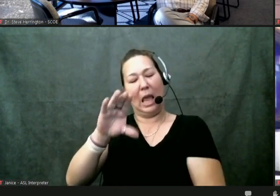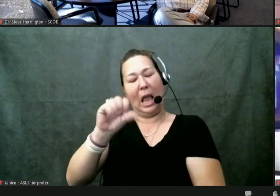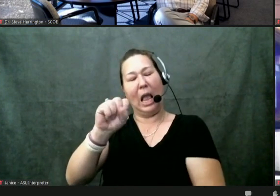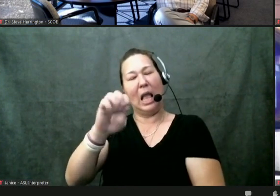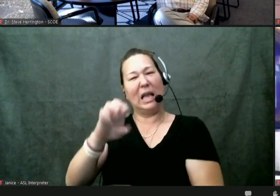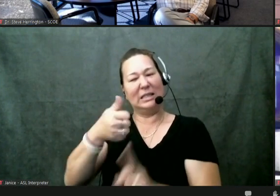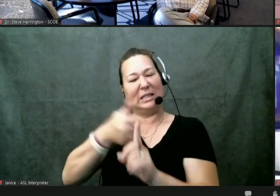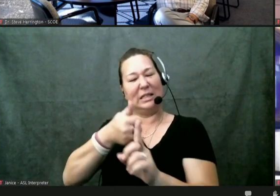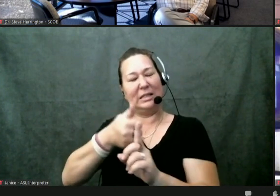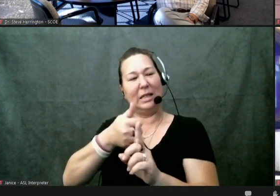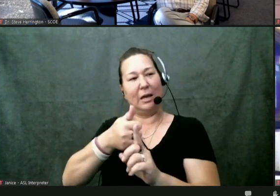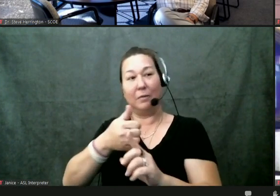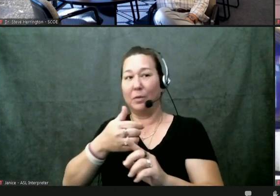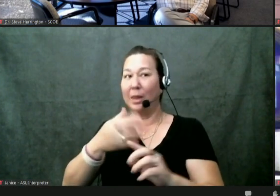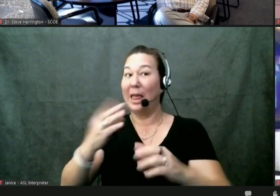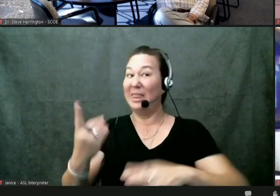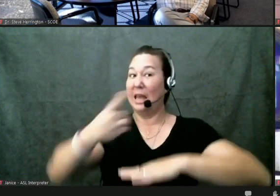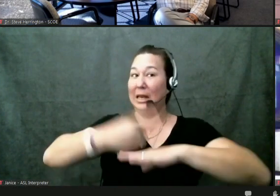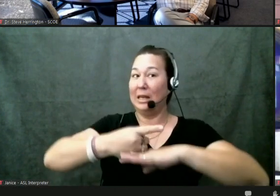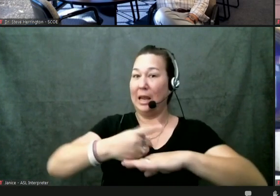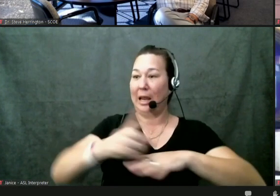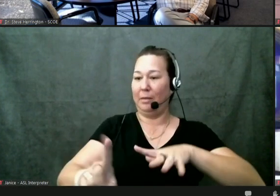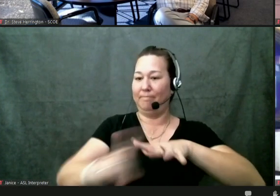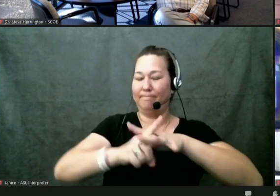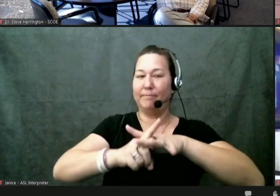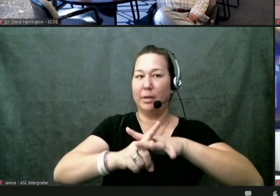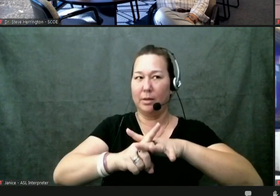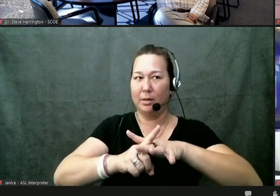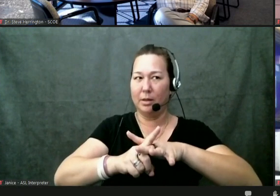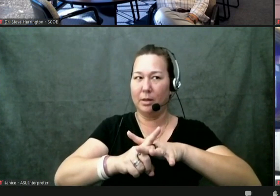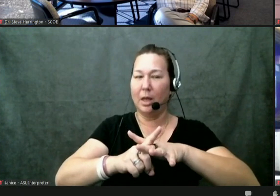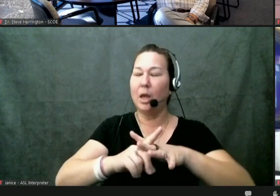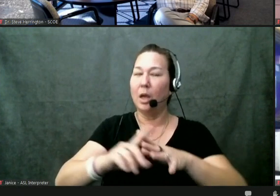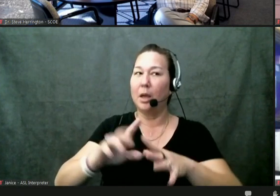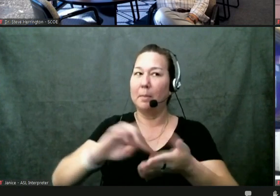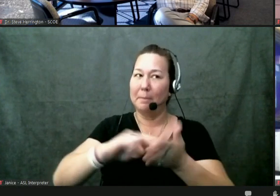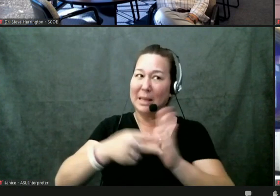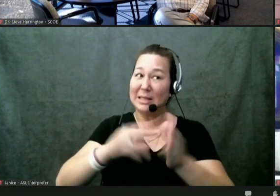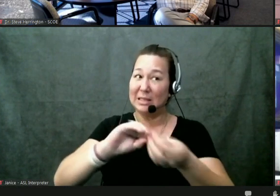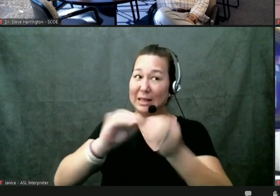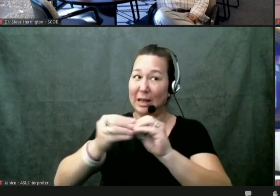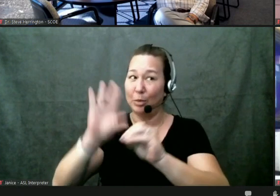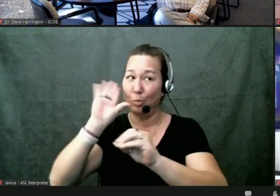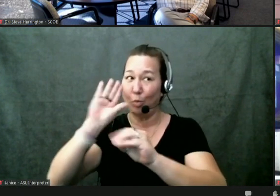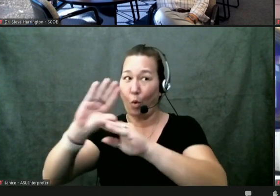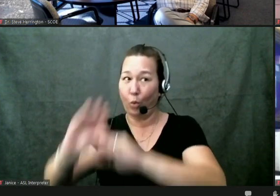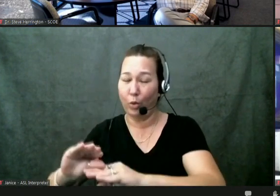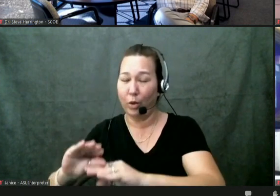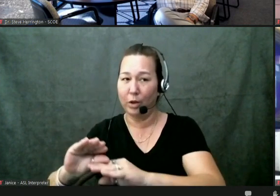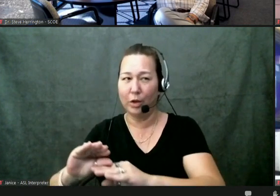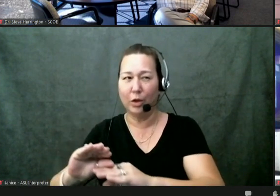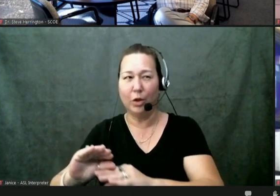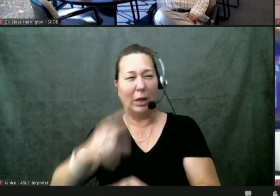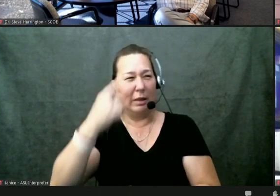the numbers might even go a little lower. Is it possible that next week we could see ourselves